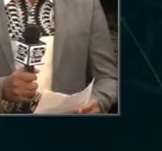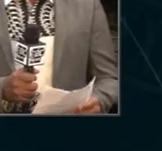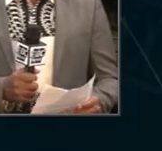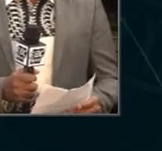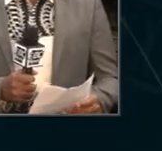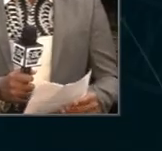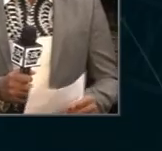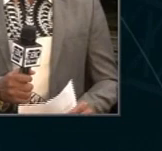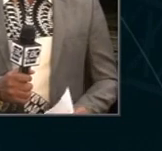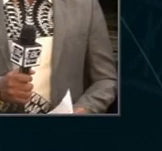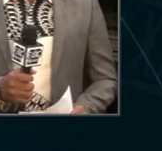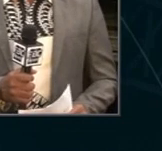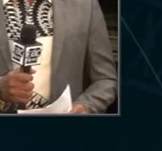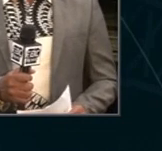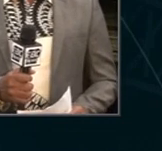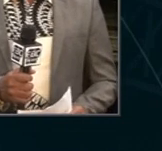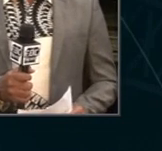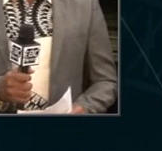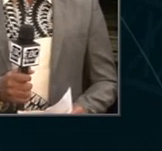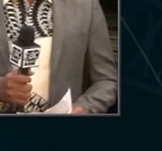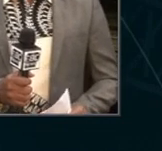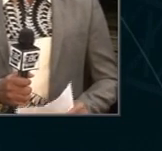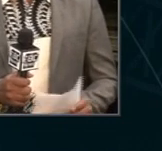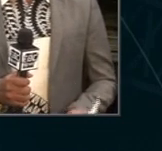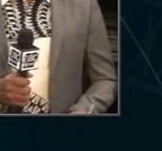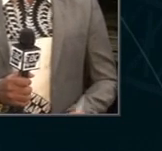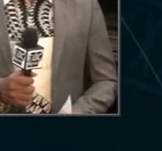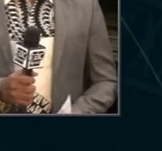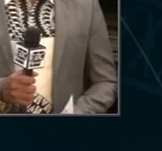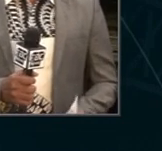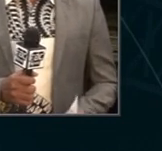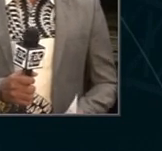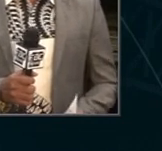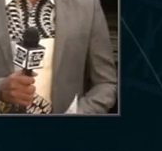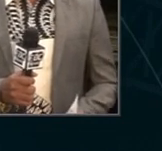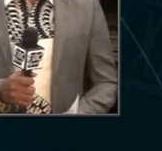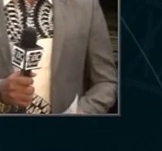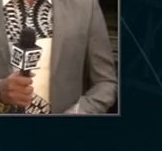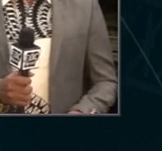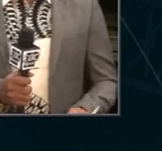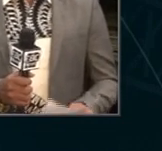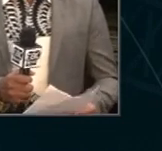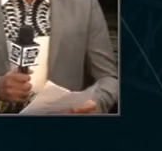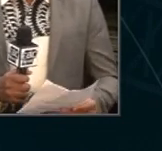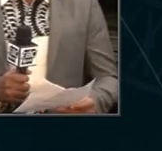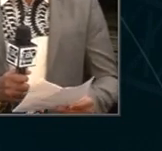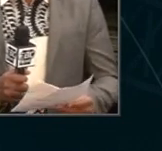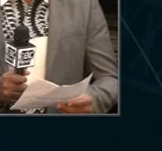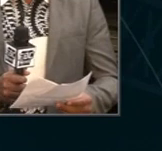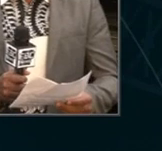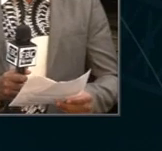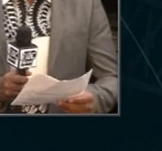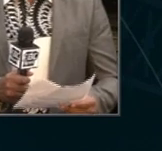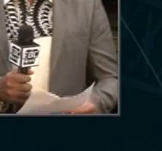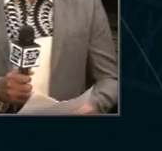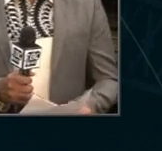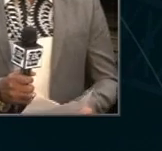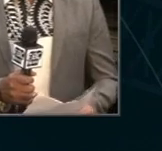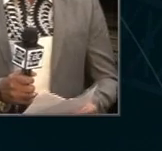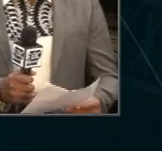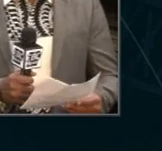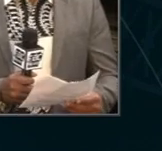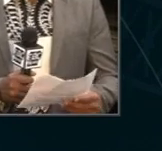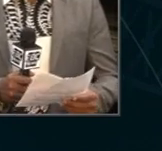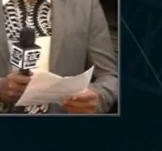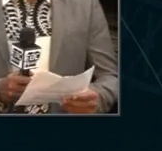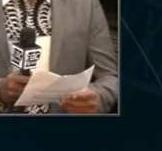in the past year in terms of manning checkpoints and assisting the Ministry of Health in the COVID-19 effort to